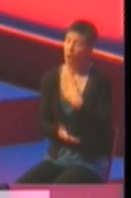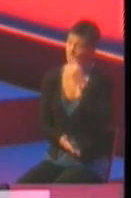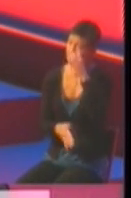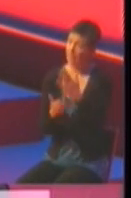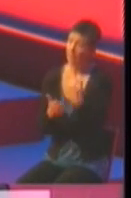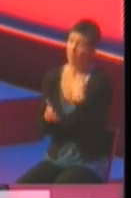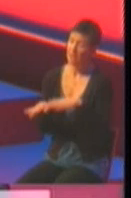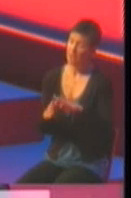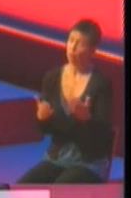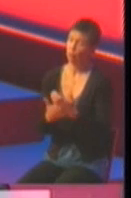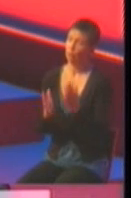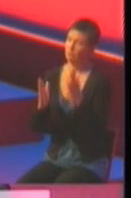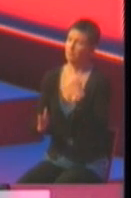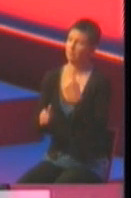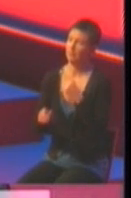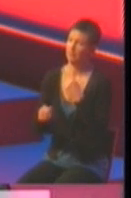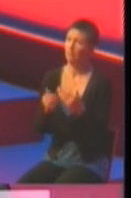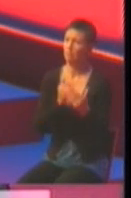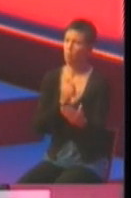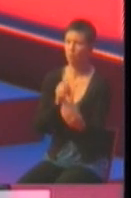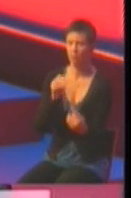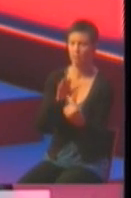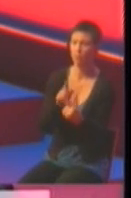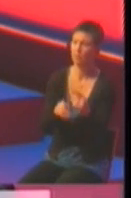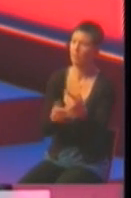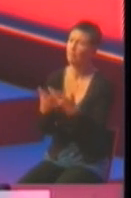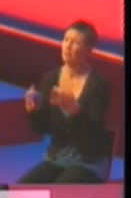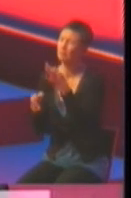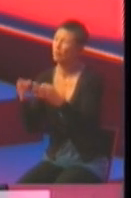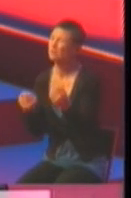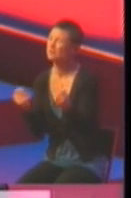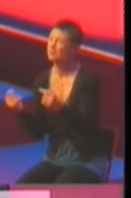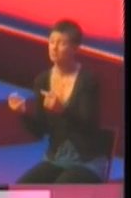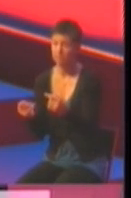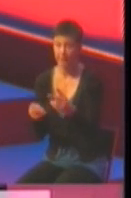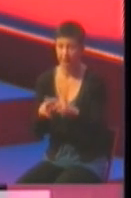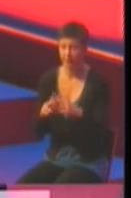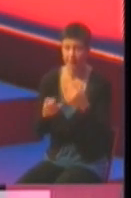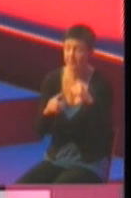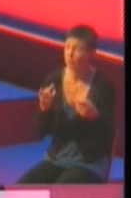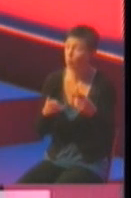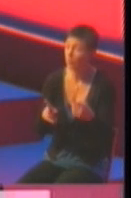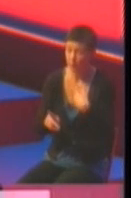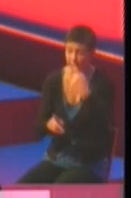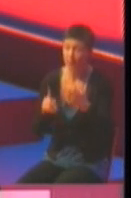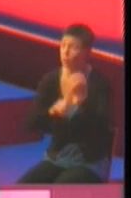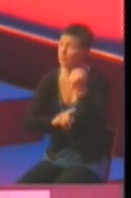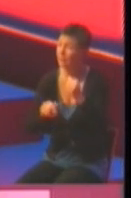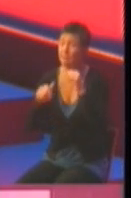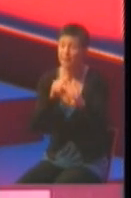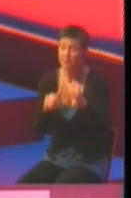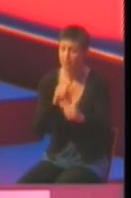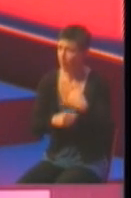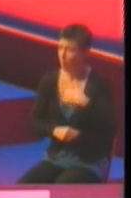security has to come ahead of party politics. And if there are ways that we can do better, no one wants to know them more than